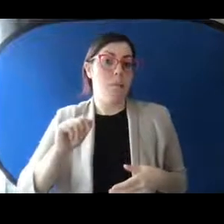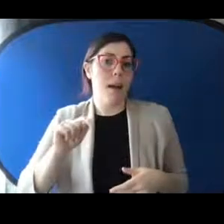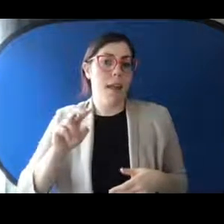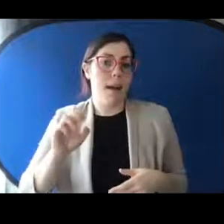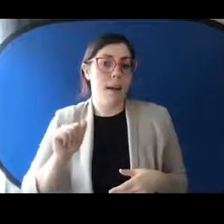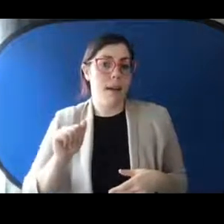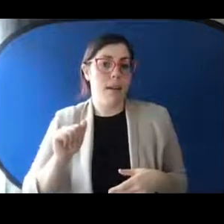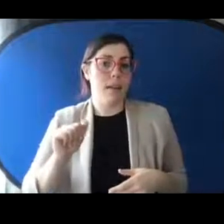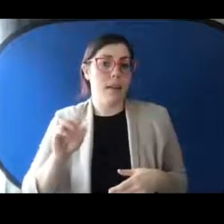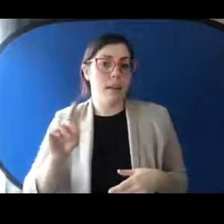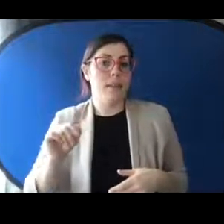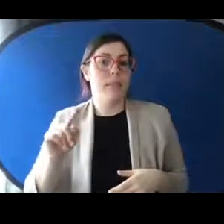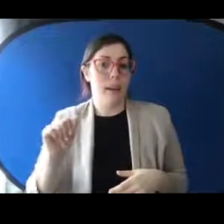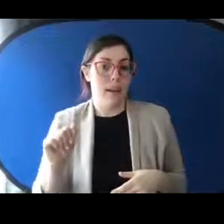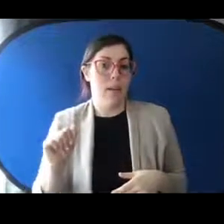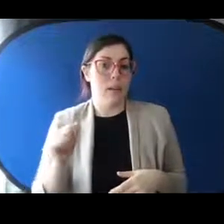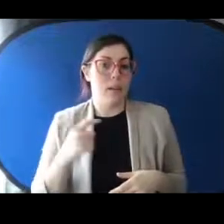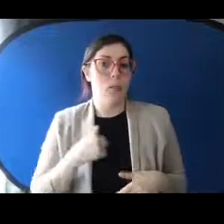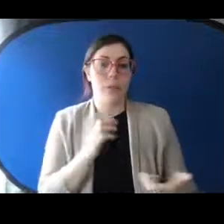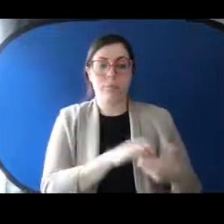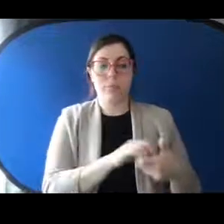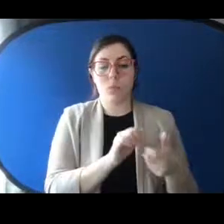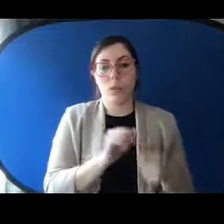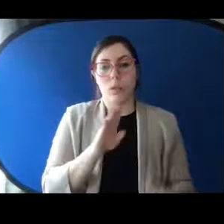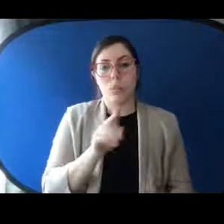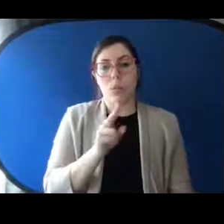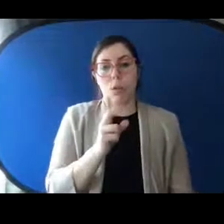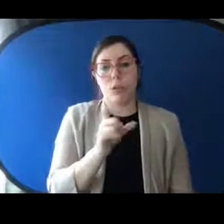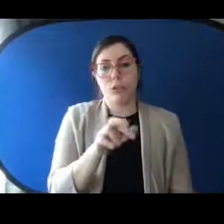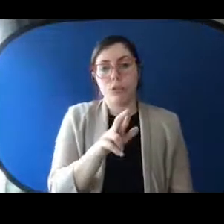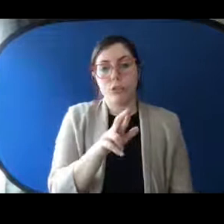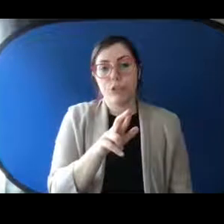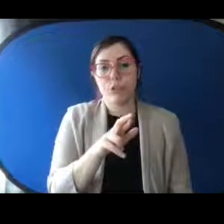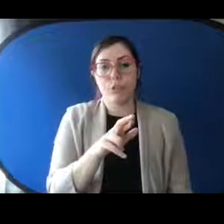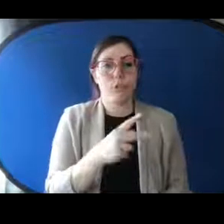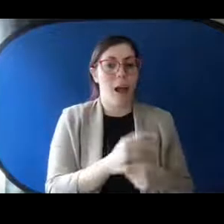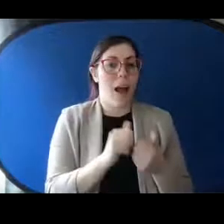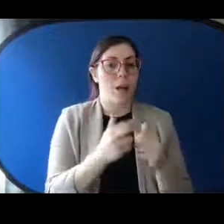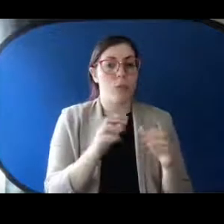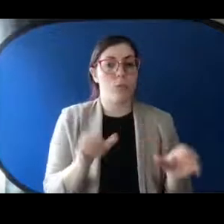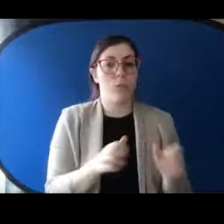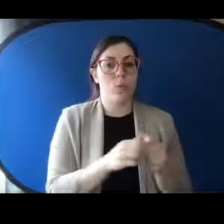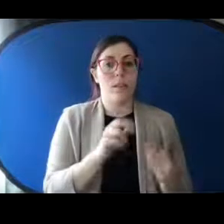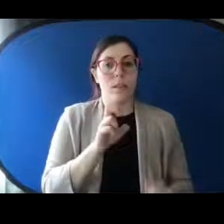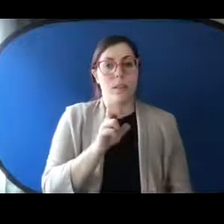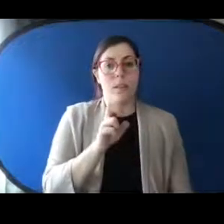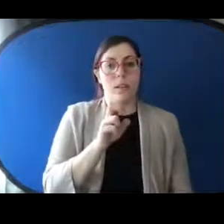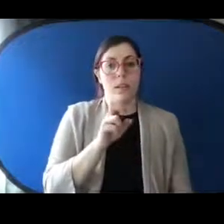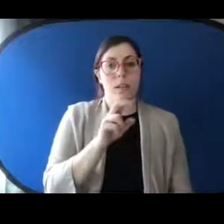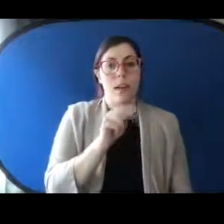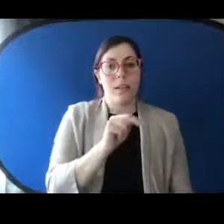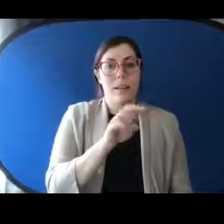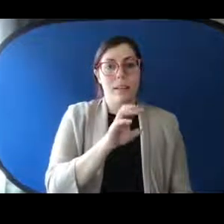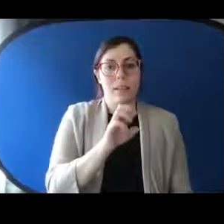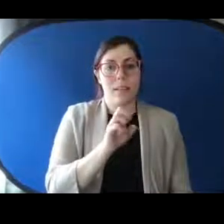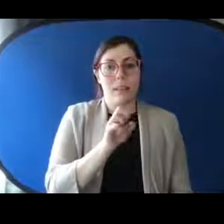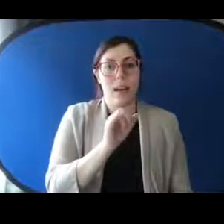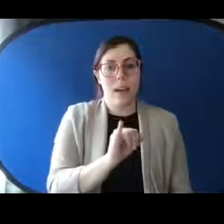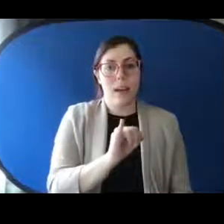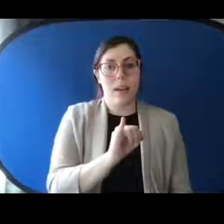and we worked with Boulder to work out how to do this at NCEI. And this is the use statement that we put into it.